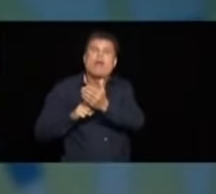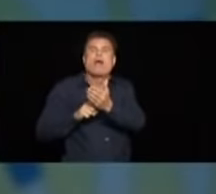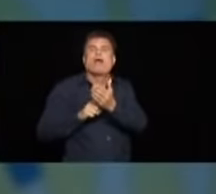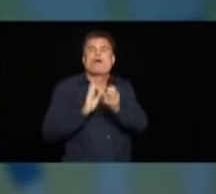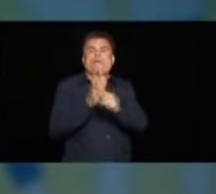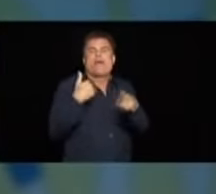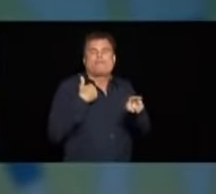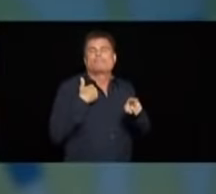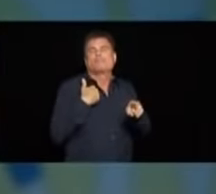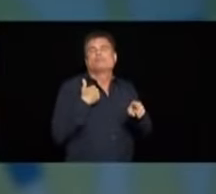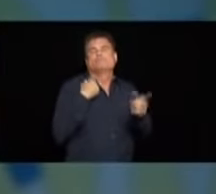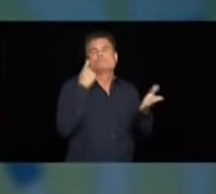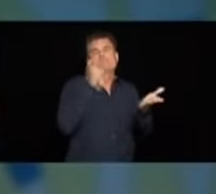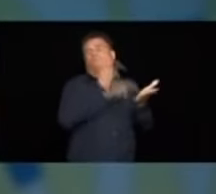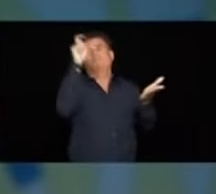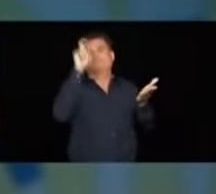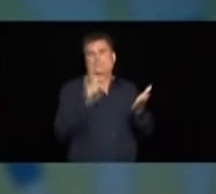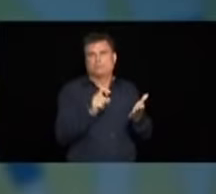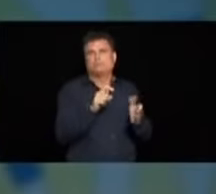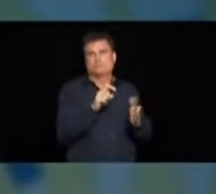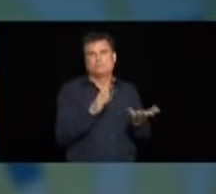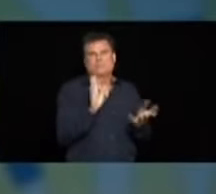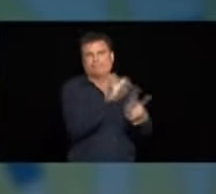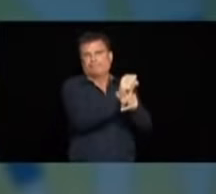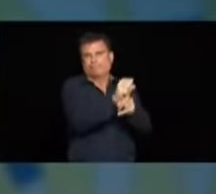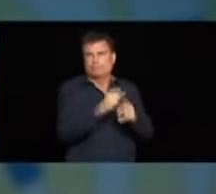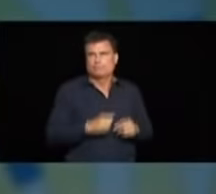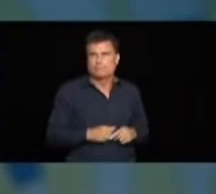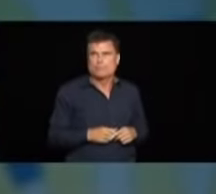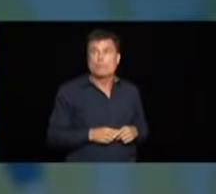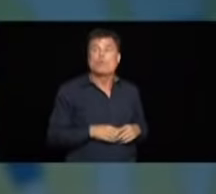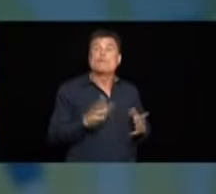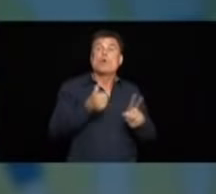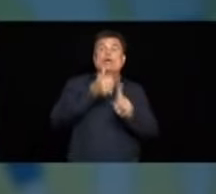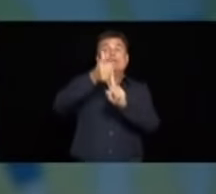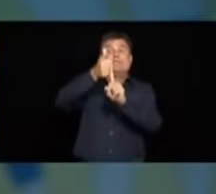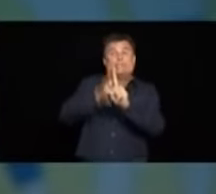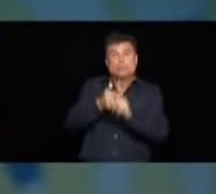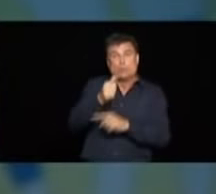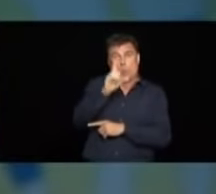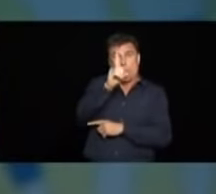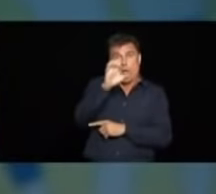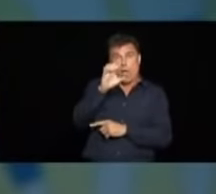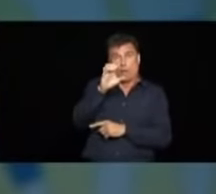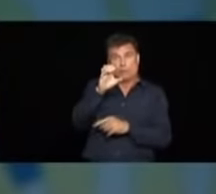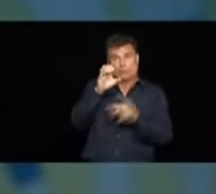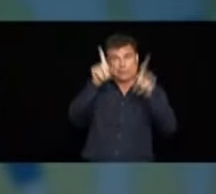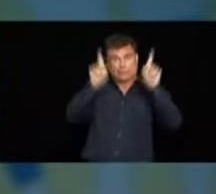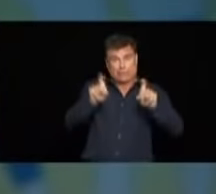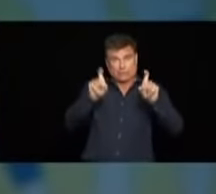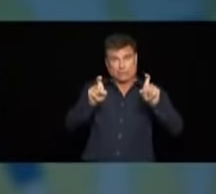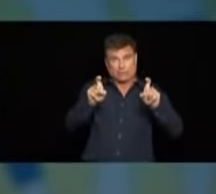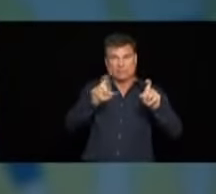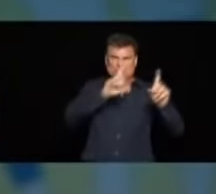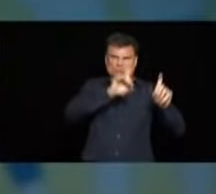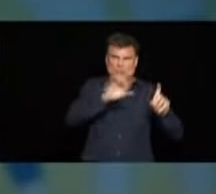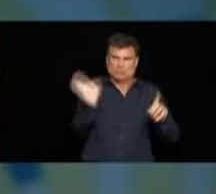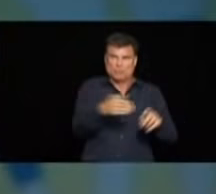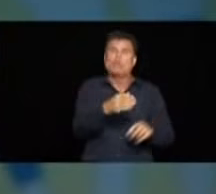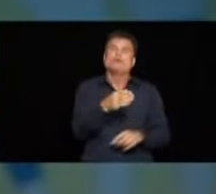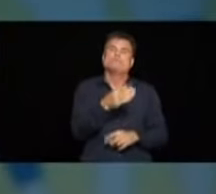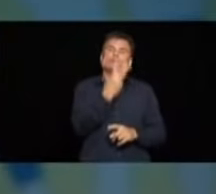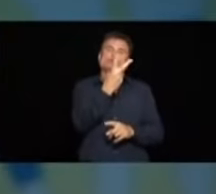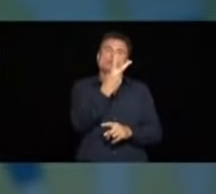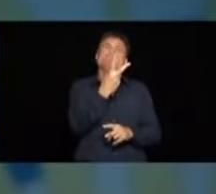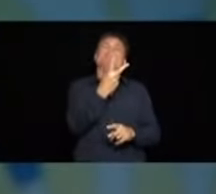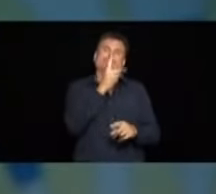every 100 tests that's done, 2 of them are positive approximately. So that is also reassuring. It means that we are picking up people in our